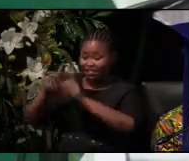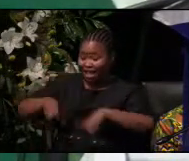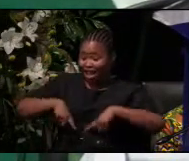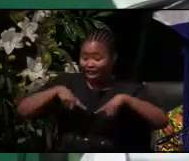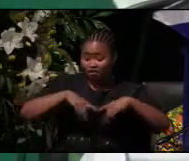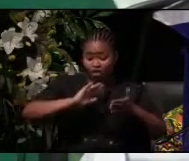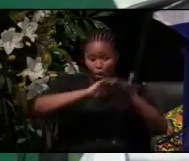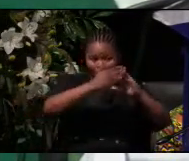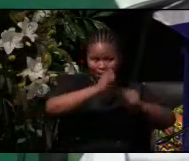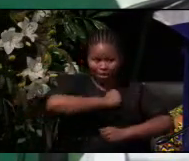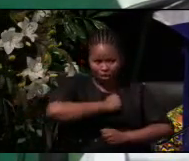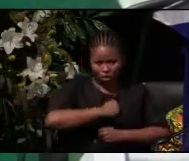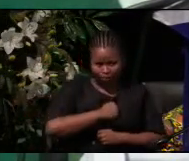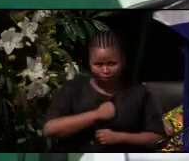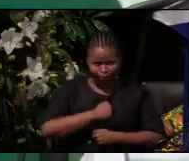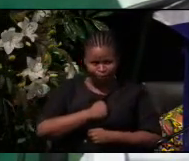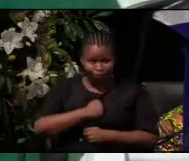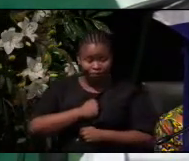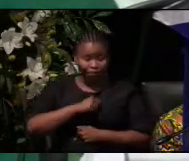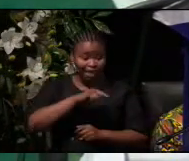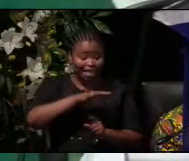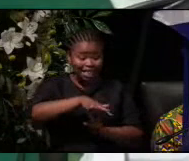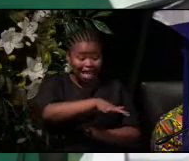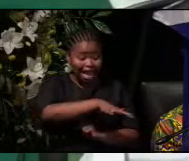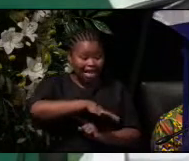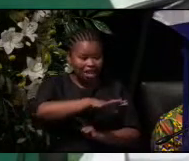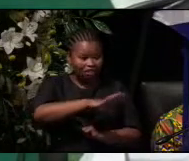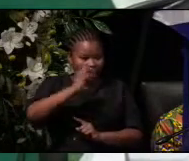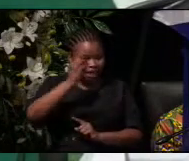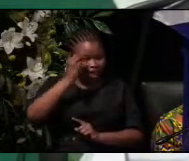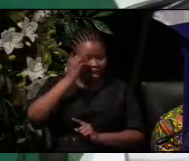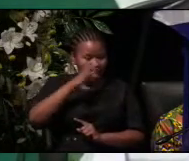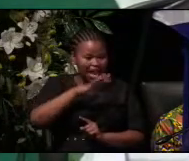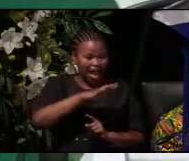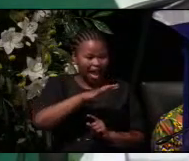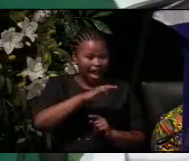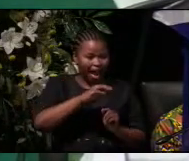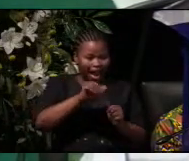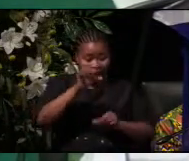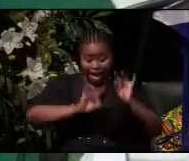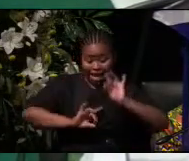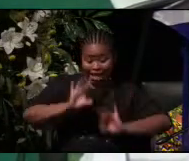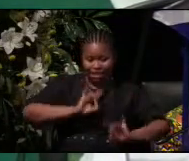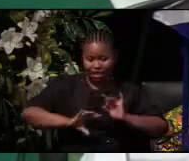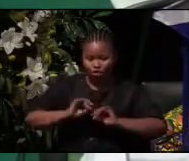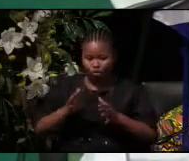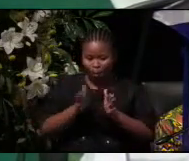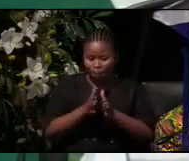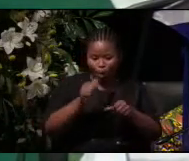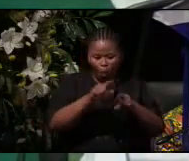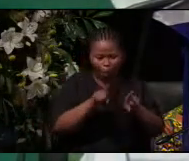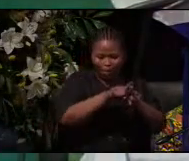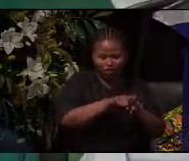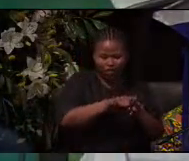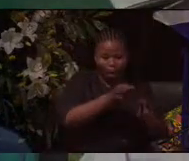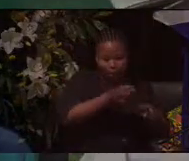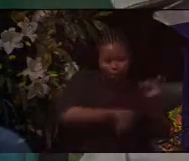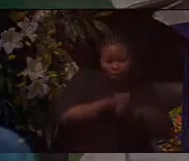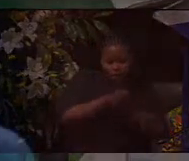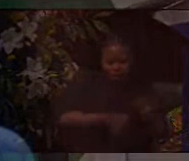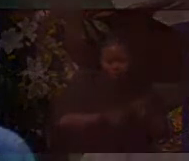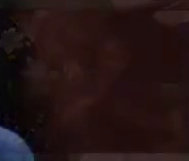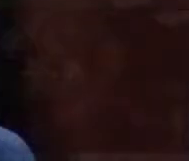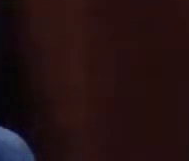changing the lives of our committees out there his areas of expertise and policy analysis comparative politics research methodology